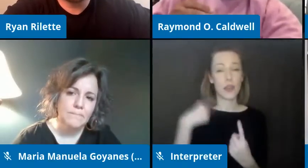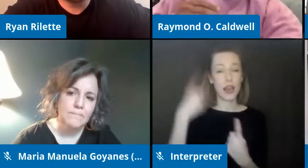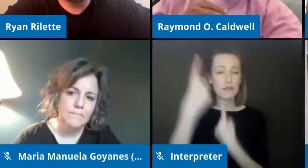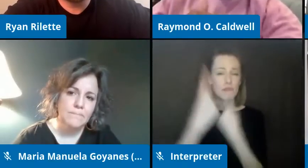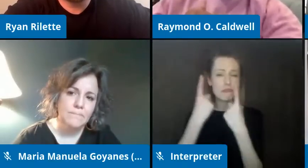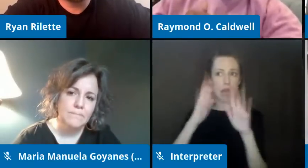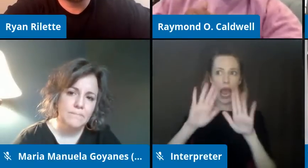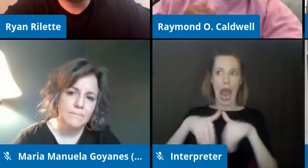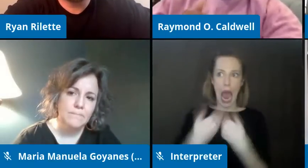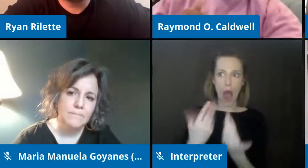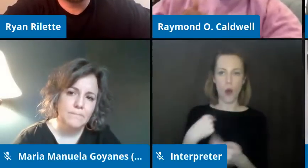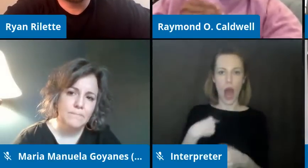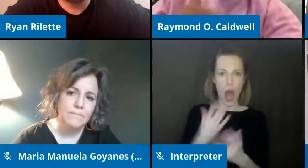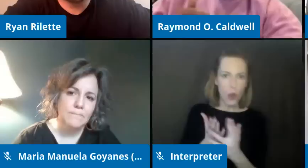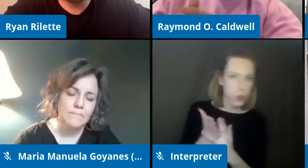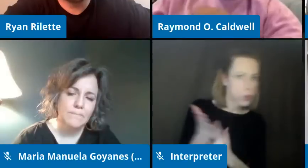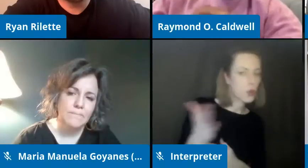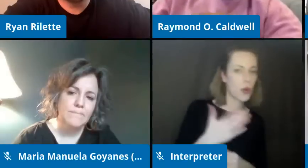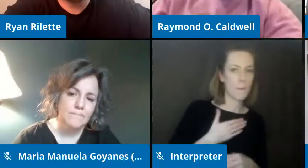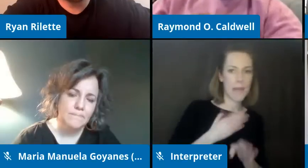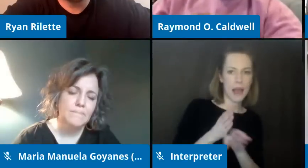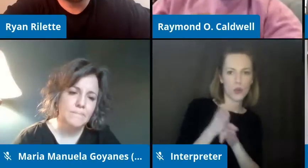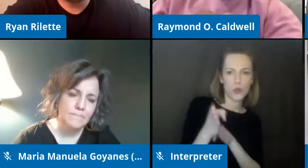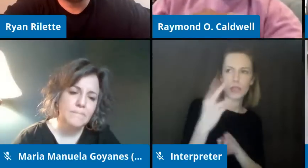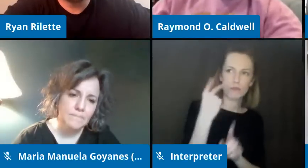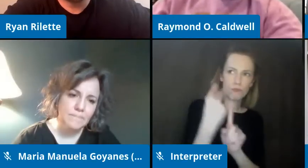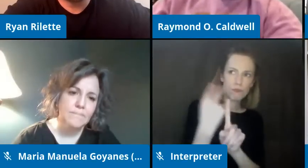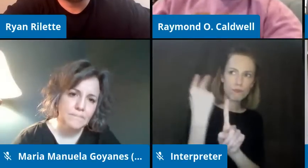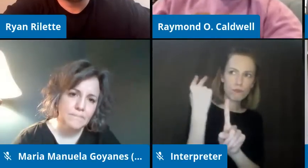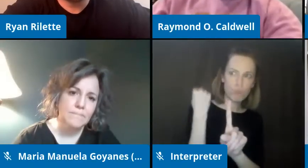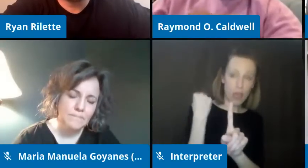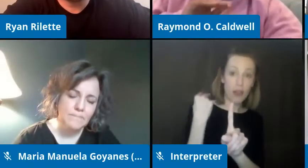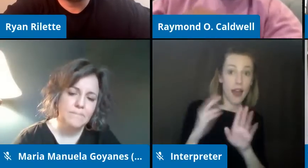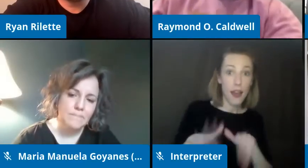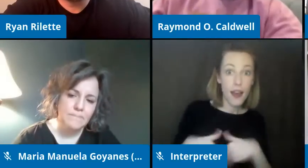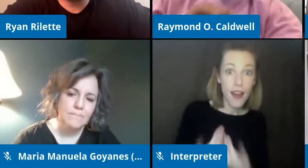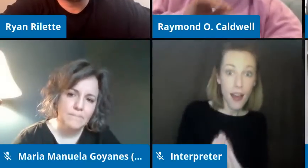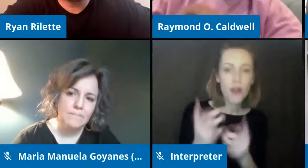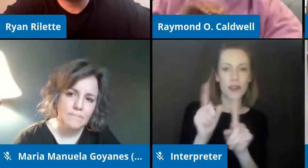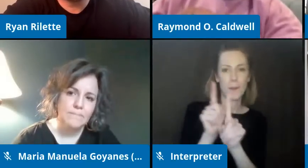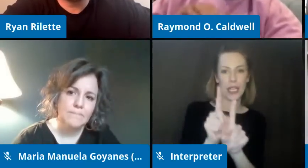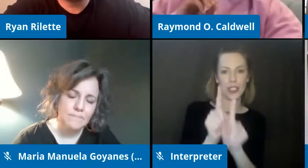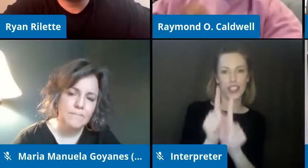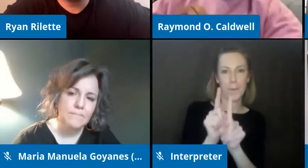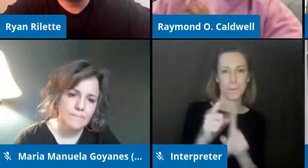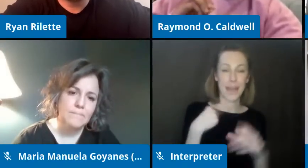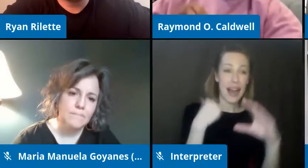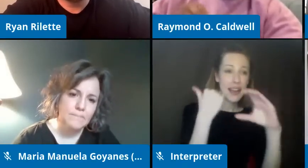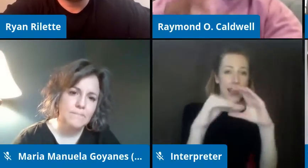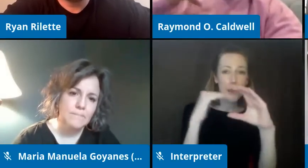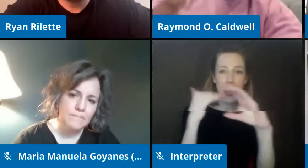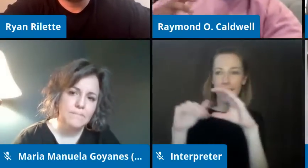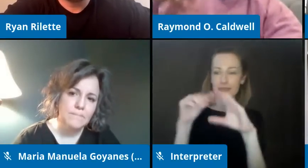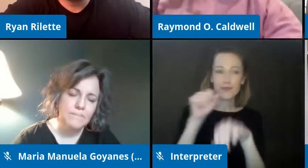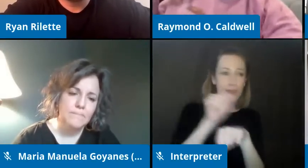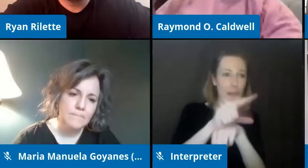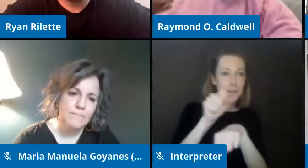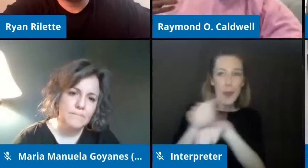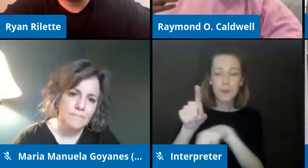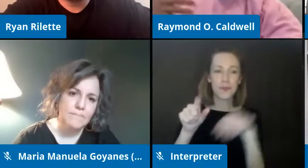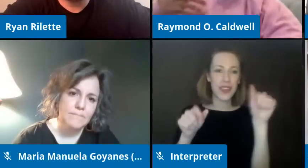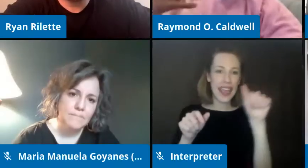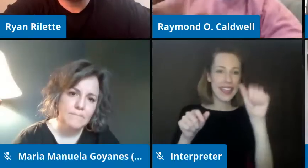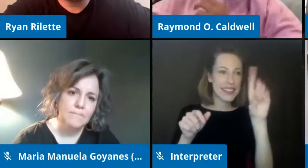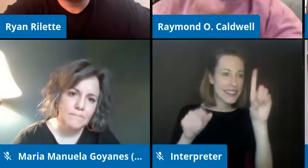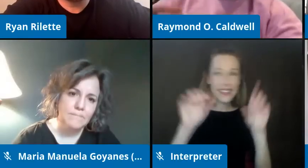own career, I did that through mentorship, literally sending emails to artistic directors and saying, hey, I really like the work that you're doing. I am